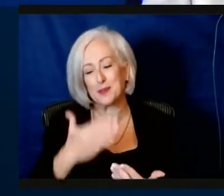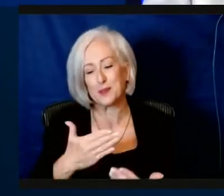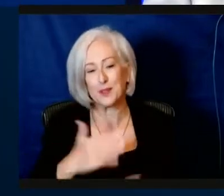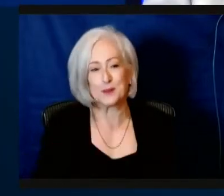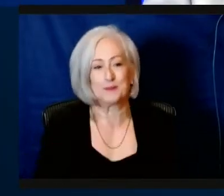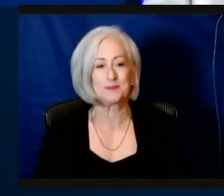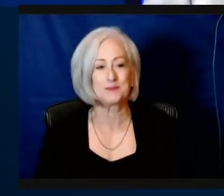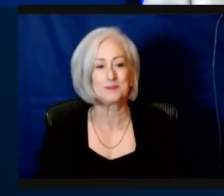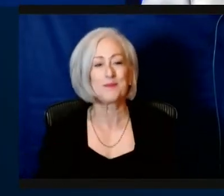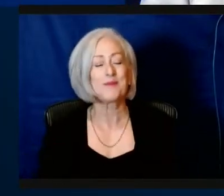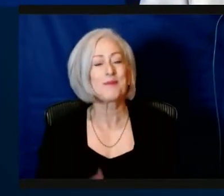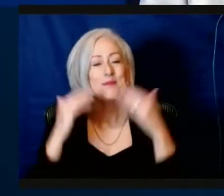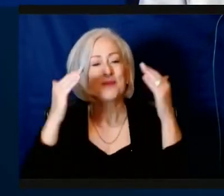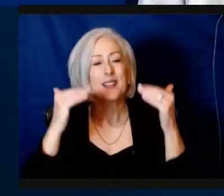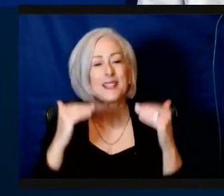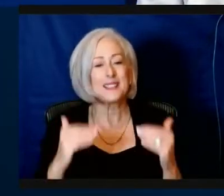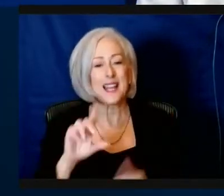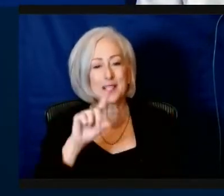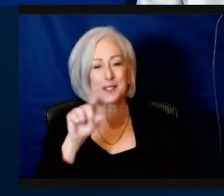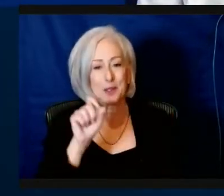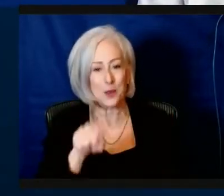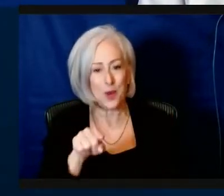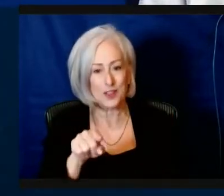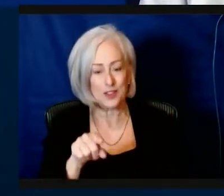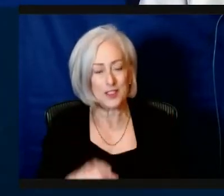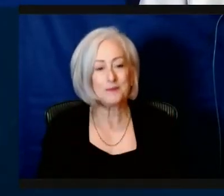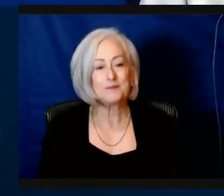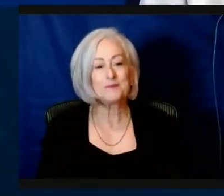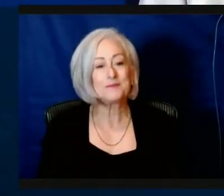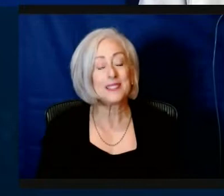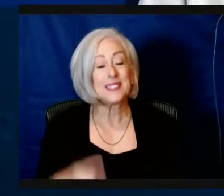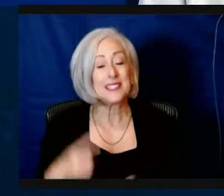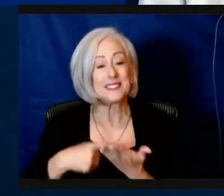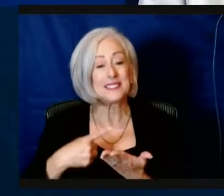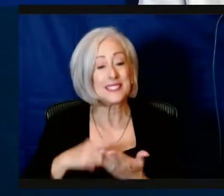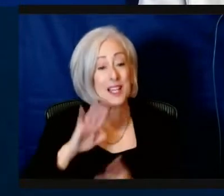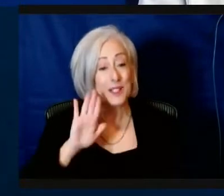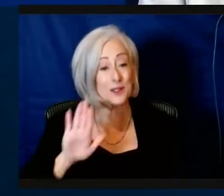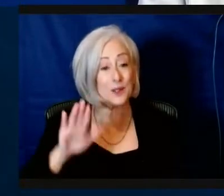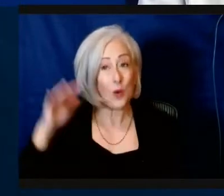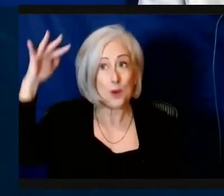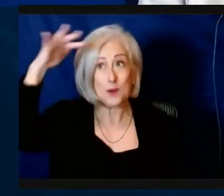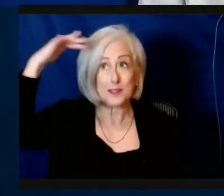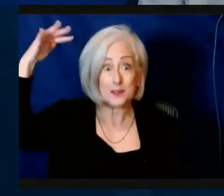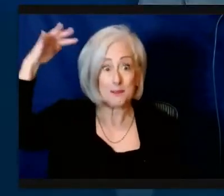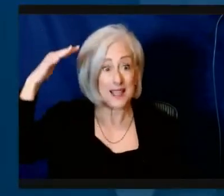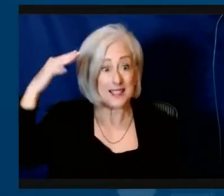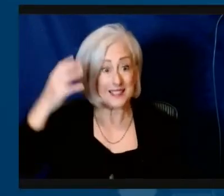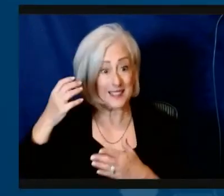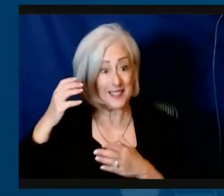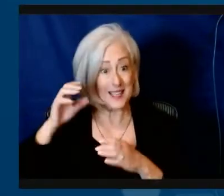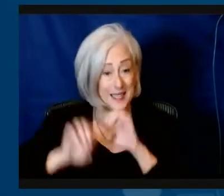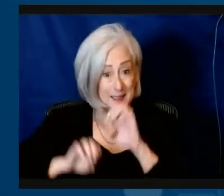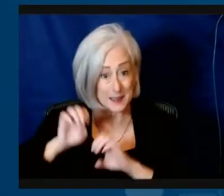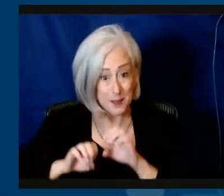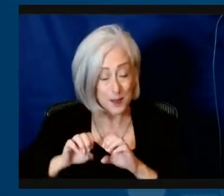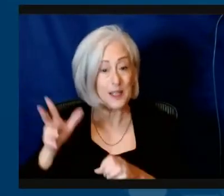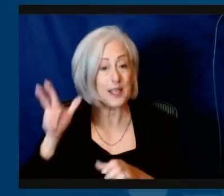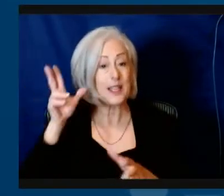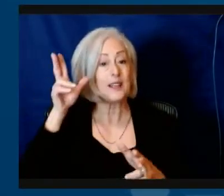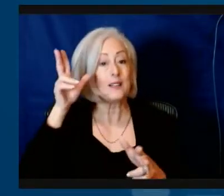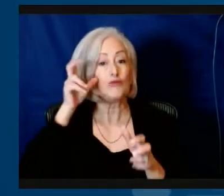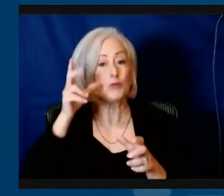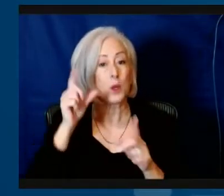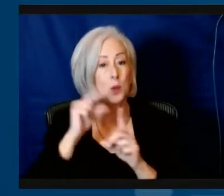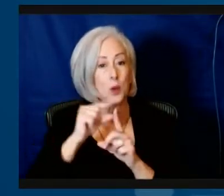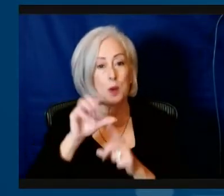the next question. As we talk most about your recent space experiment, we will hear the term beta-arrestin 1. Dr. Duckett, talk to